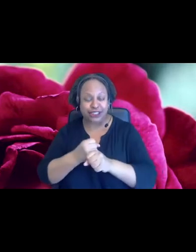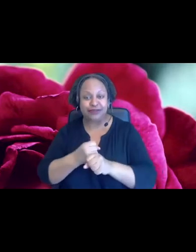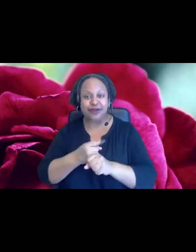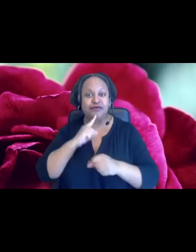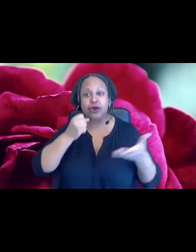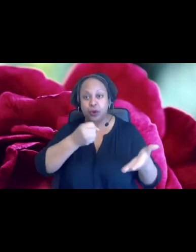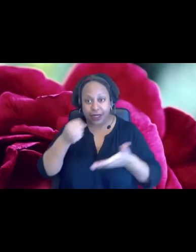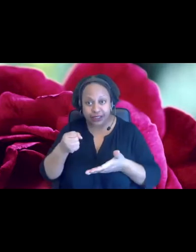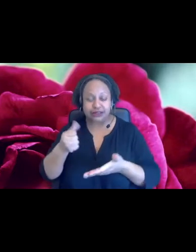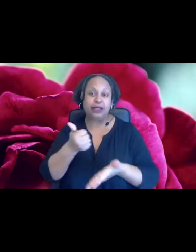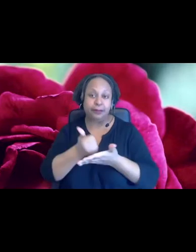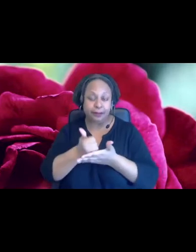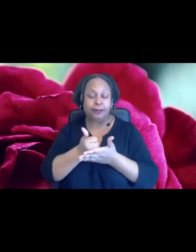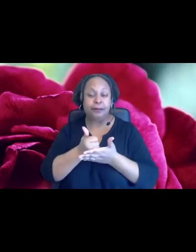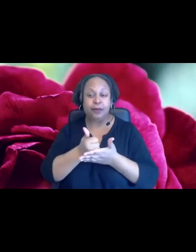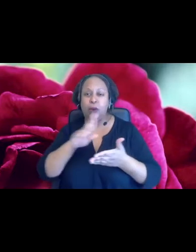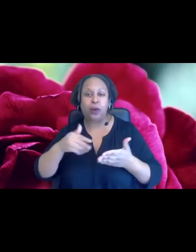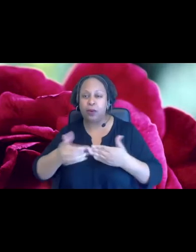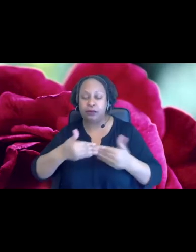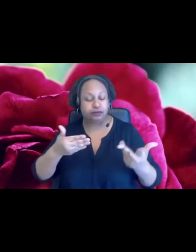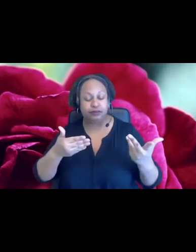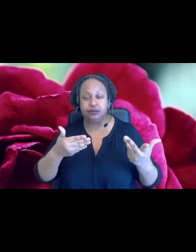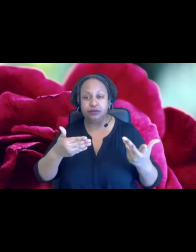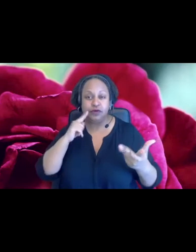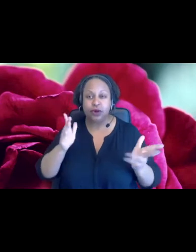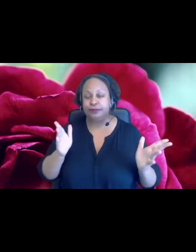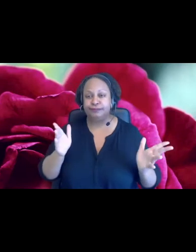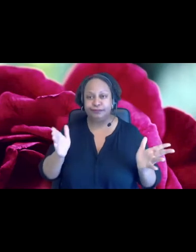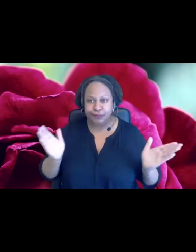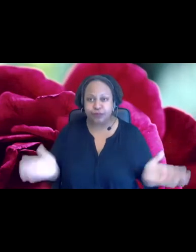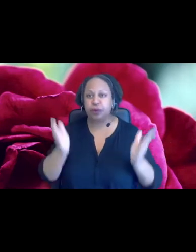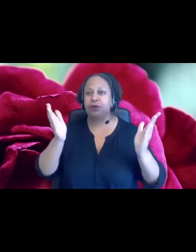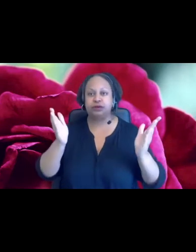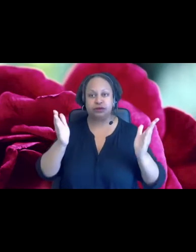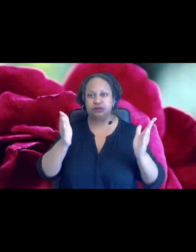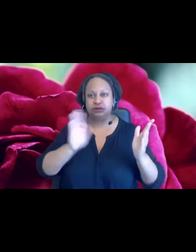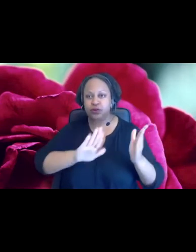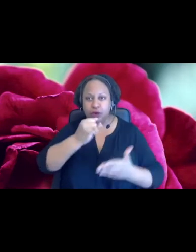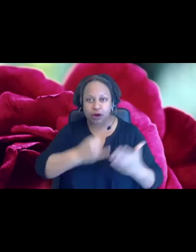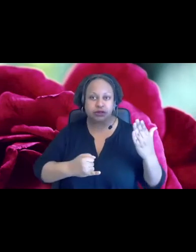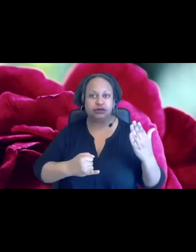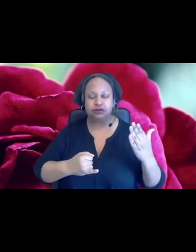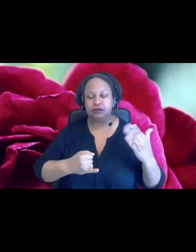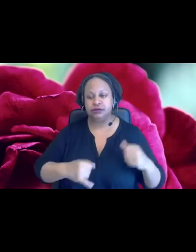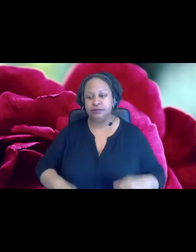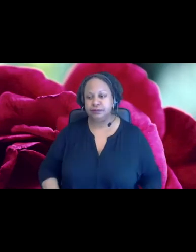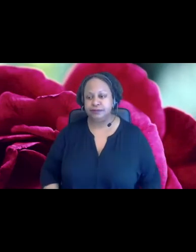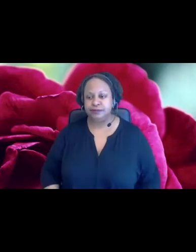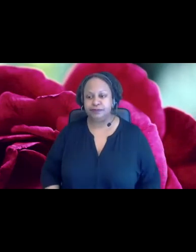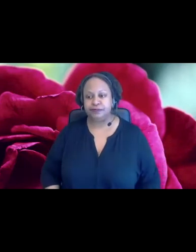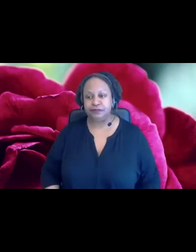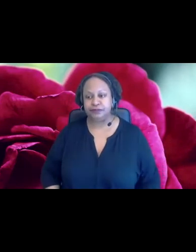grants, assistance, or whatever to promote their art can be